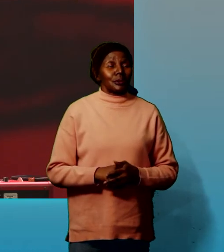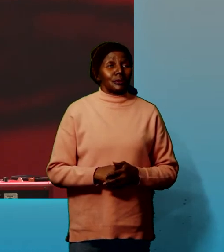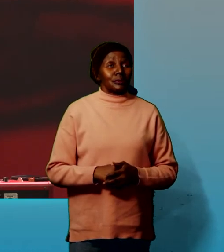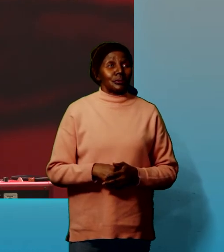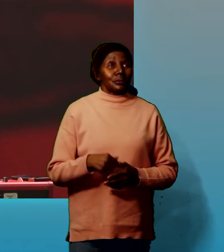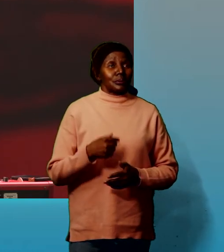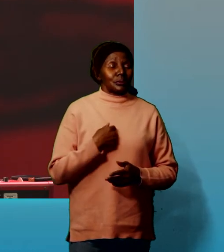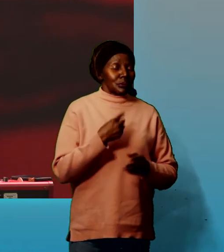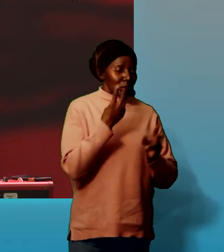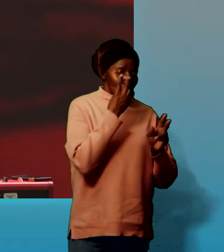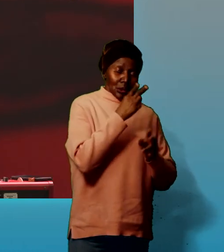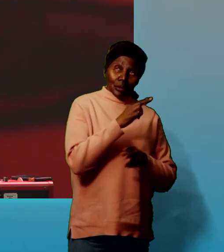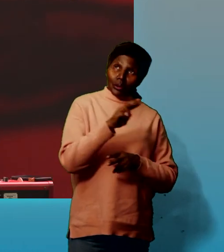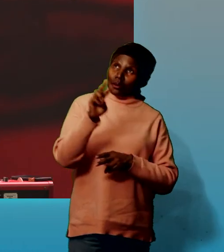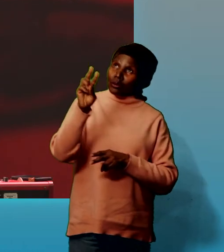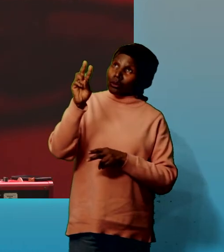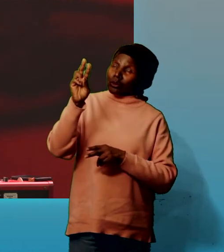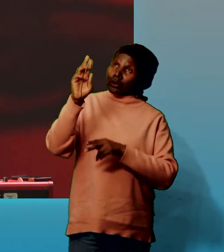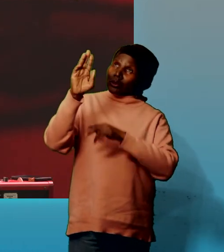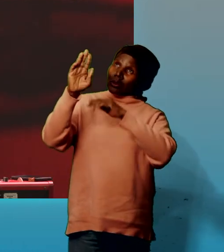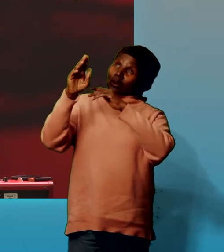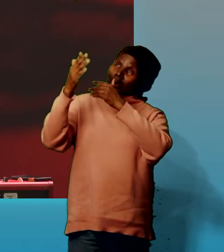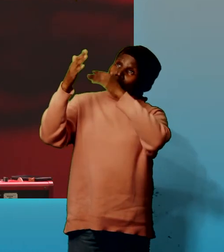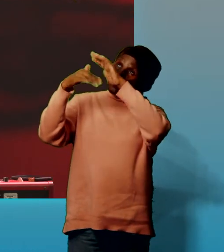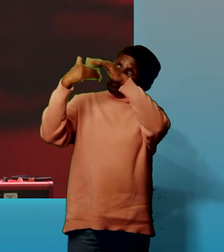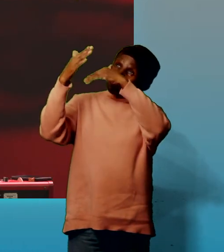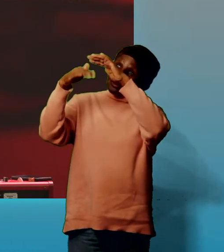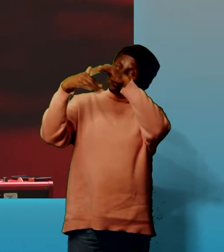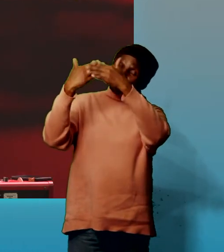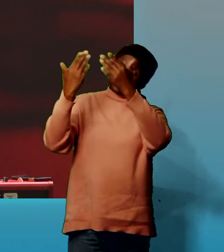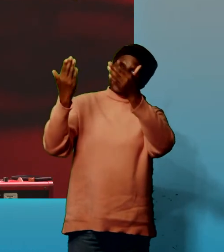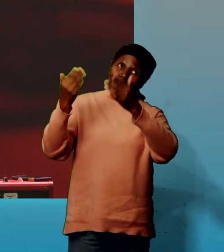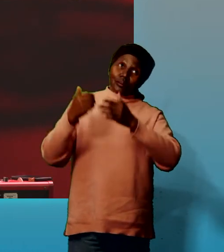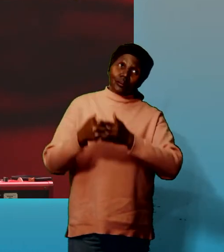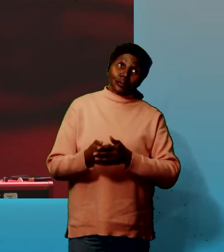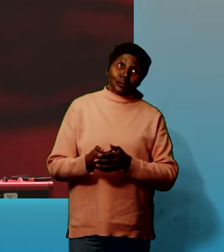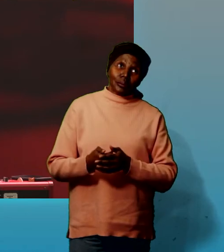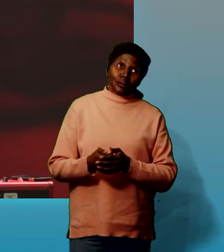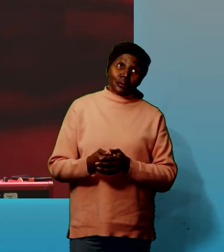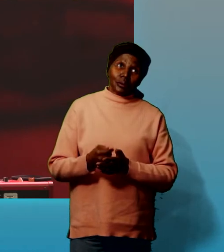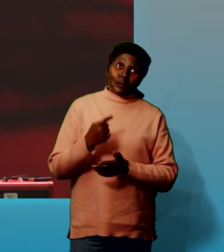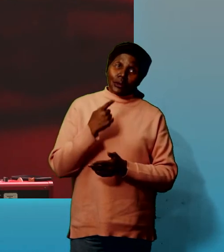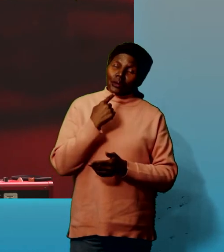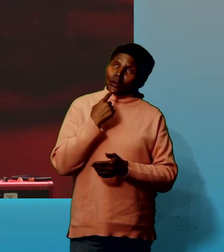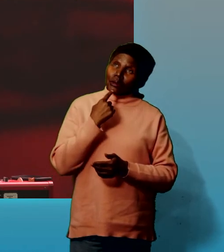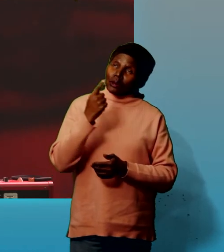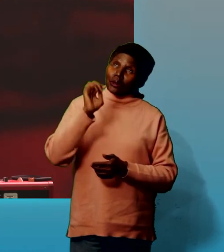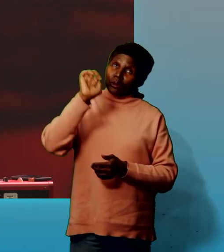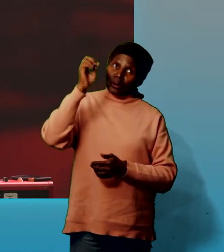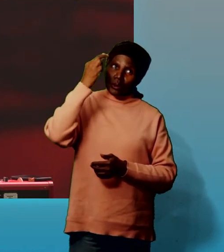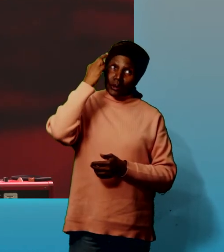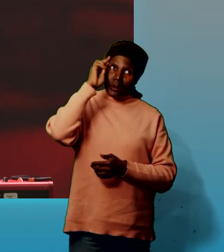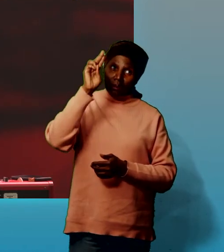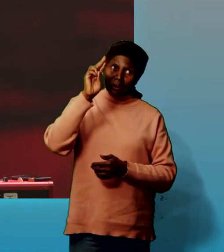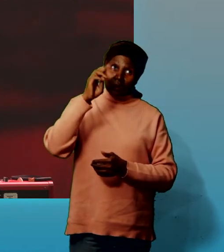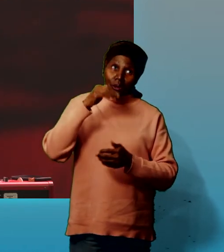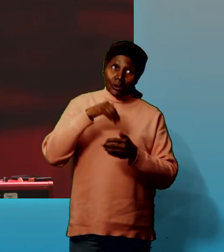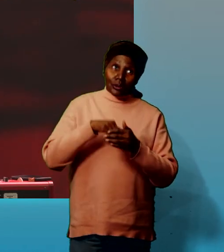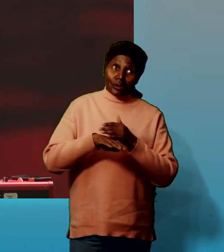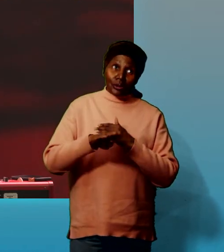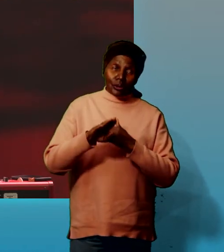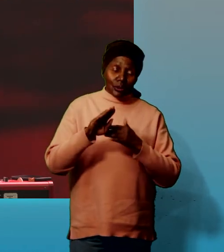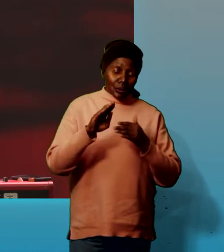desperation I turned to heaven and spoke your name